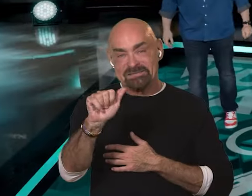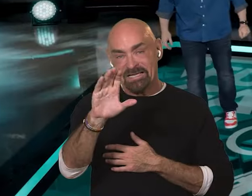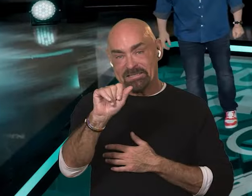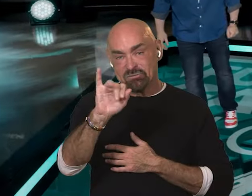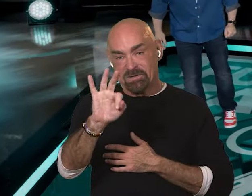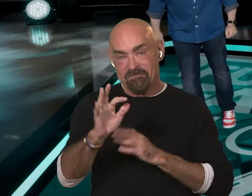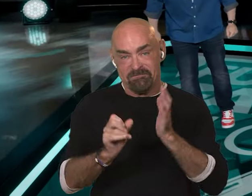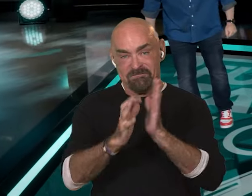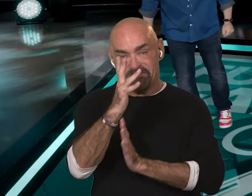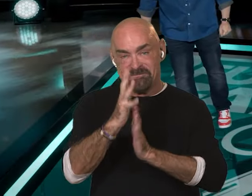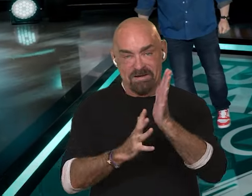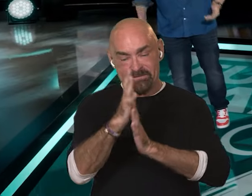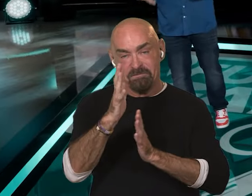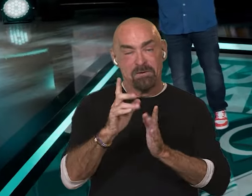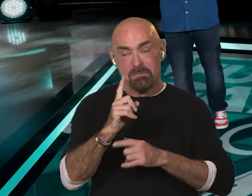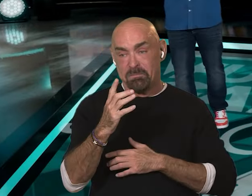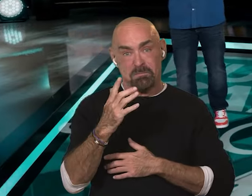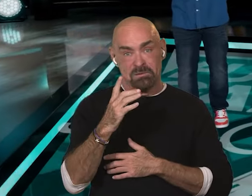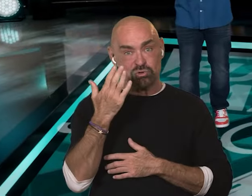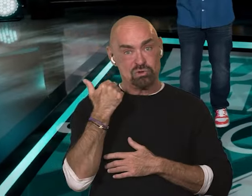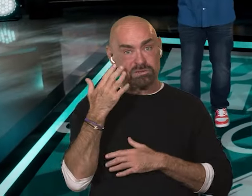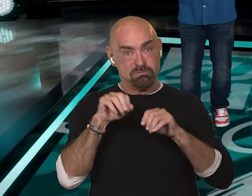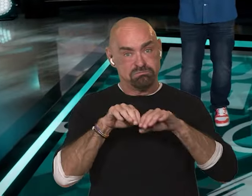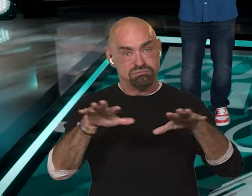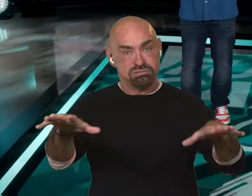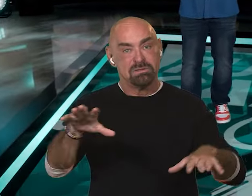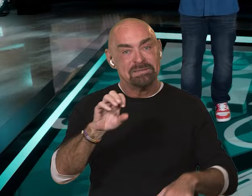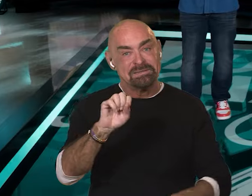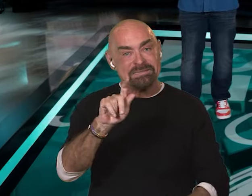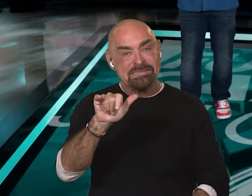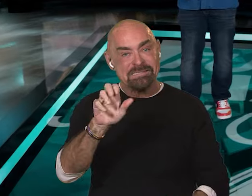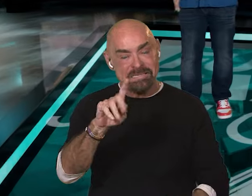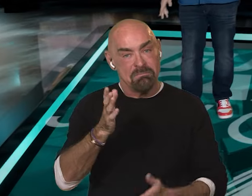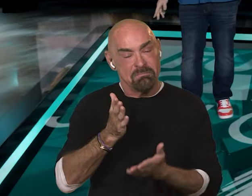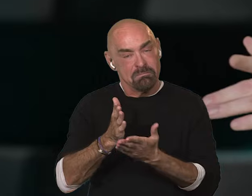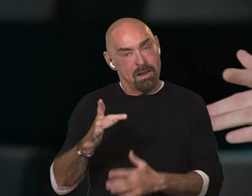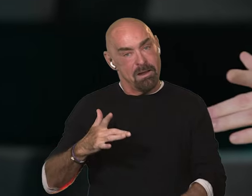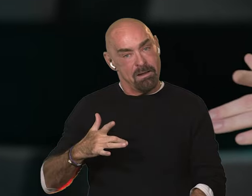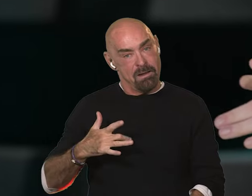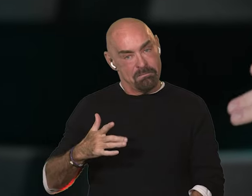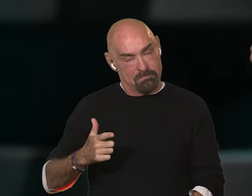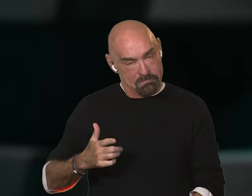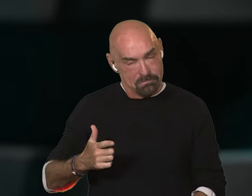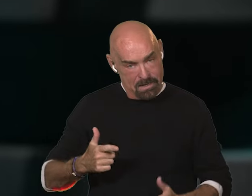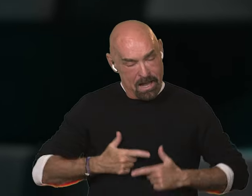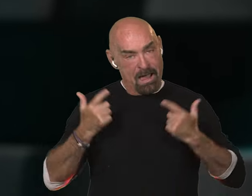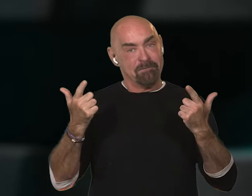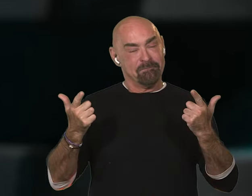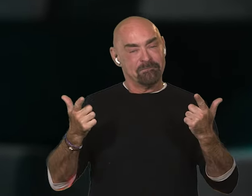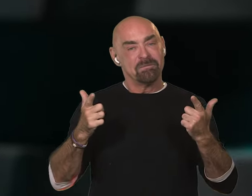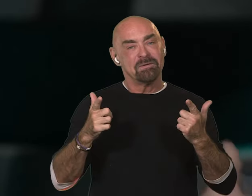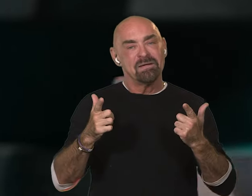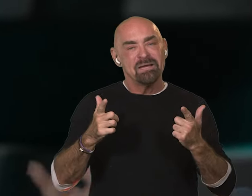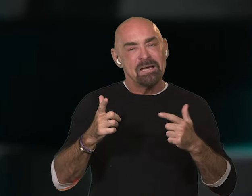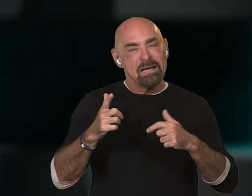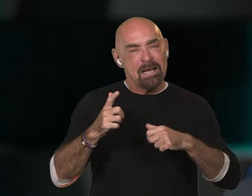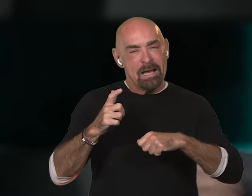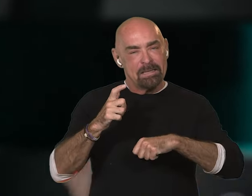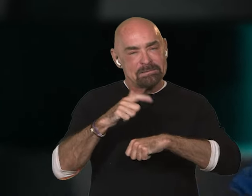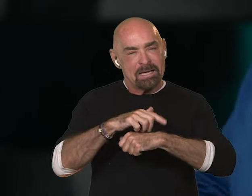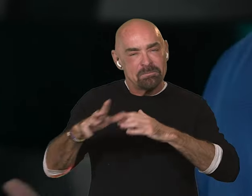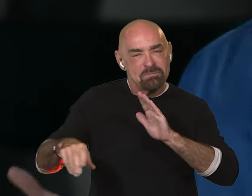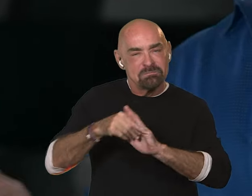Sacrifier is coming soon, but the playtest just went live on Steam. If you want to try it out before launch, I feel like it's